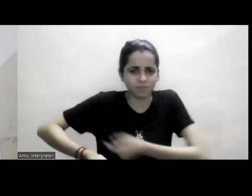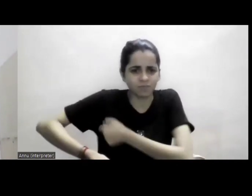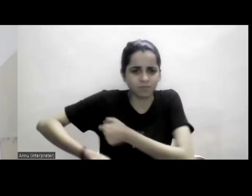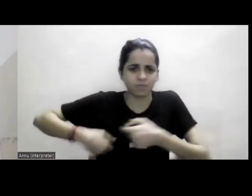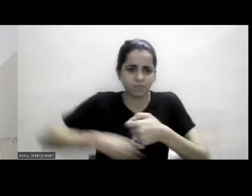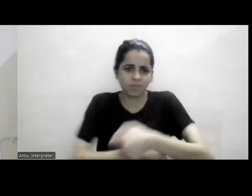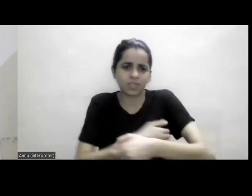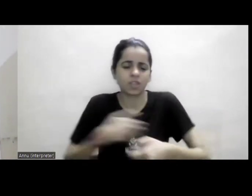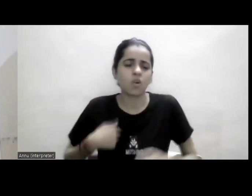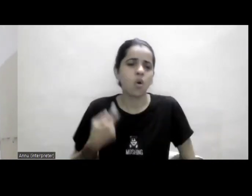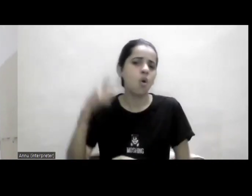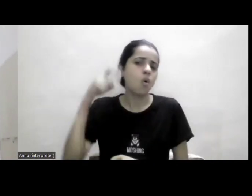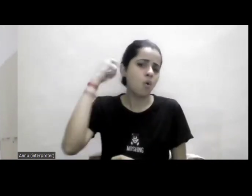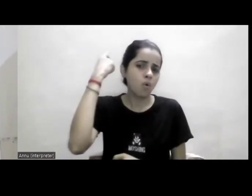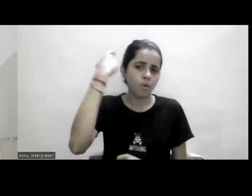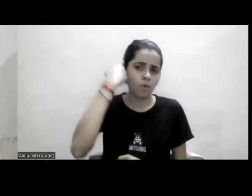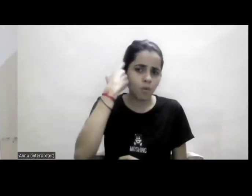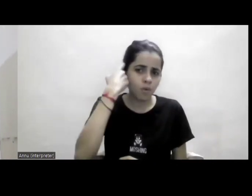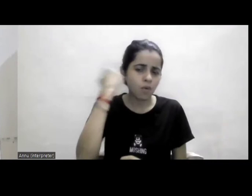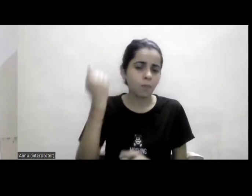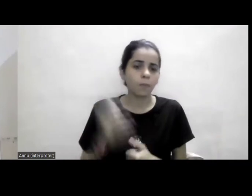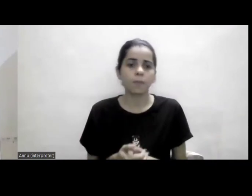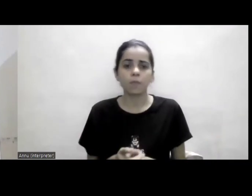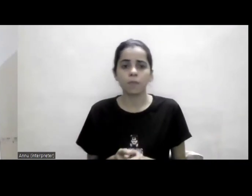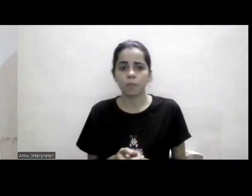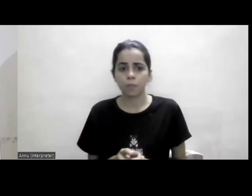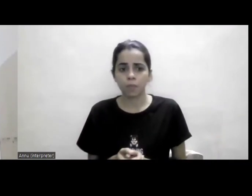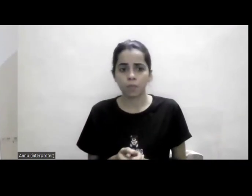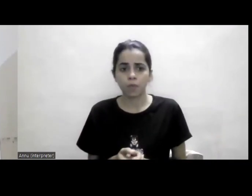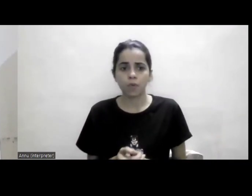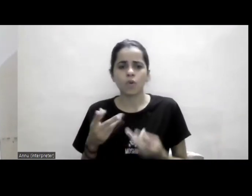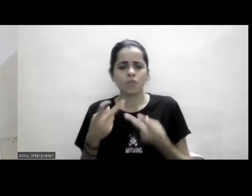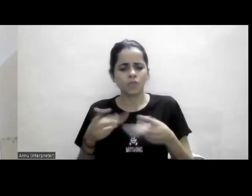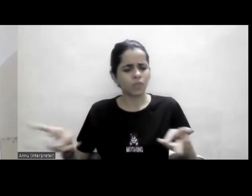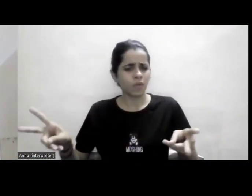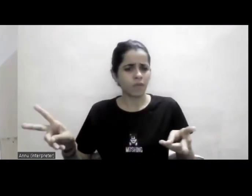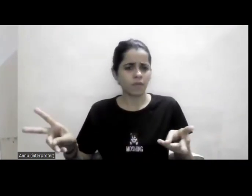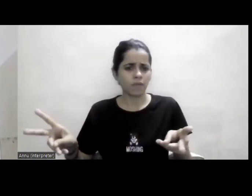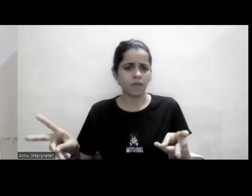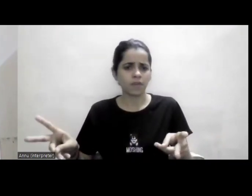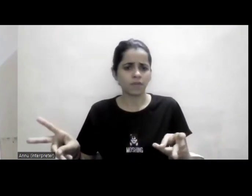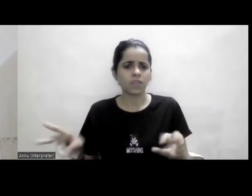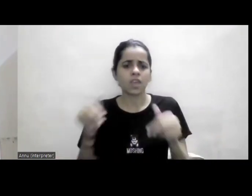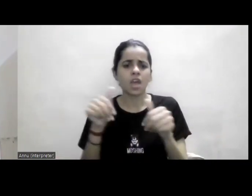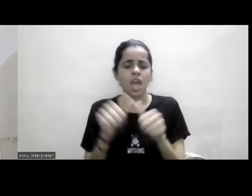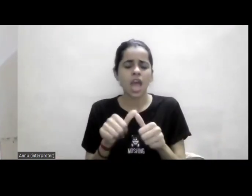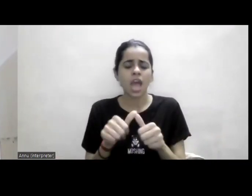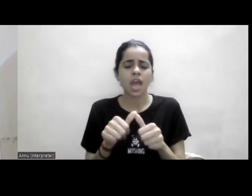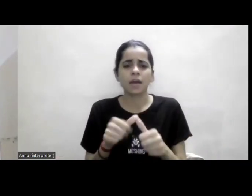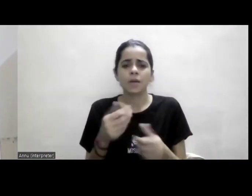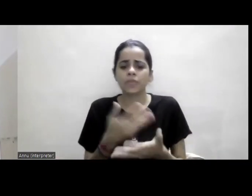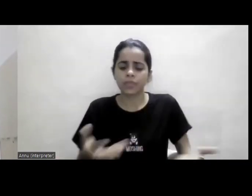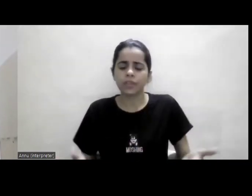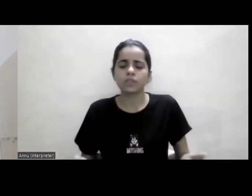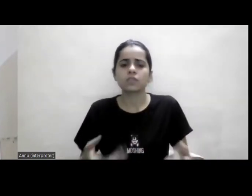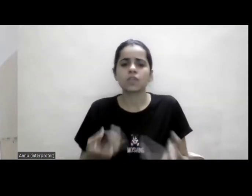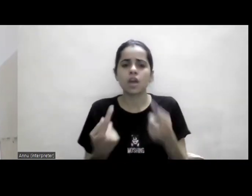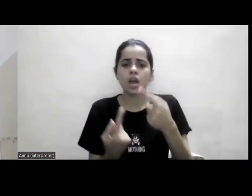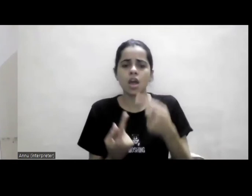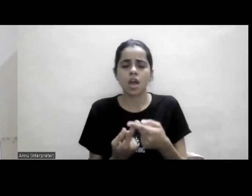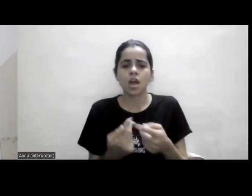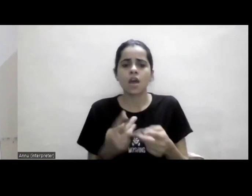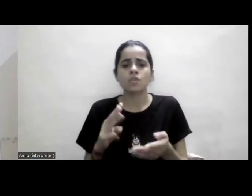hearing aid, or you know, a different kind of assistive devices that one would be using.